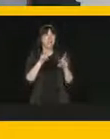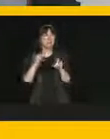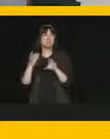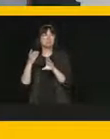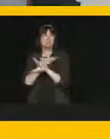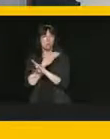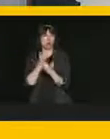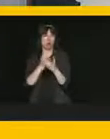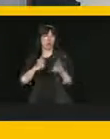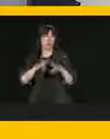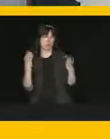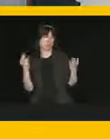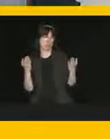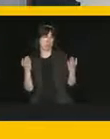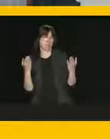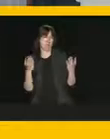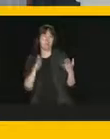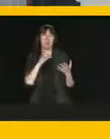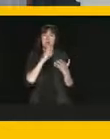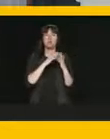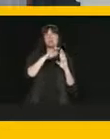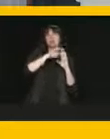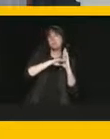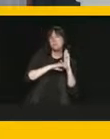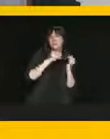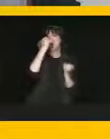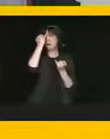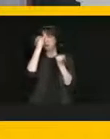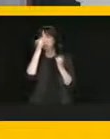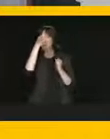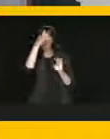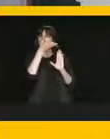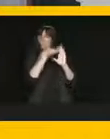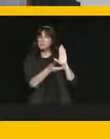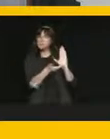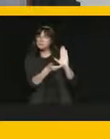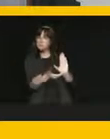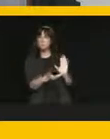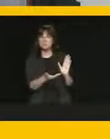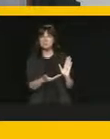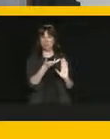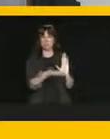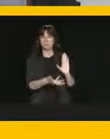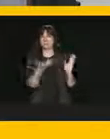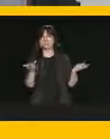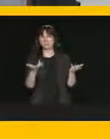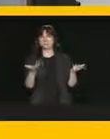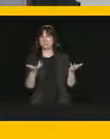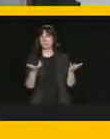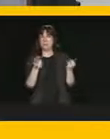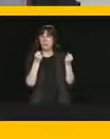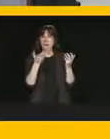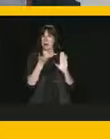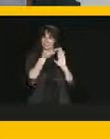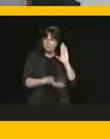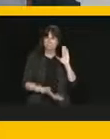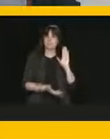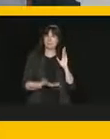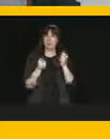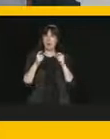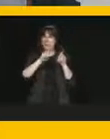talked about common principles, but what are those principles? How many tests and what other measures will need to be in place to ensure that this